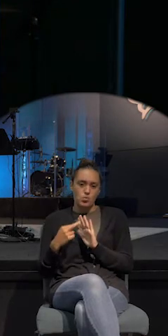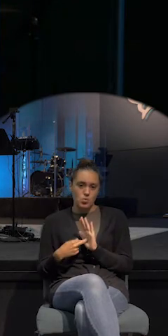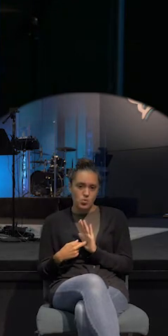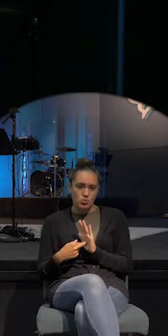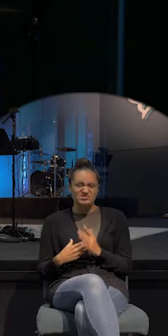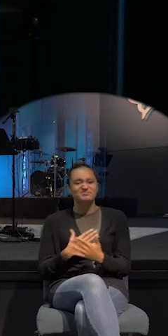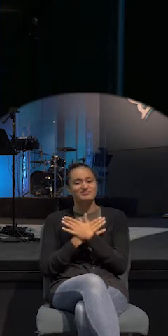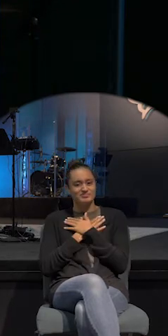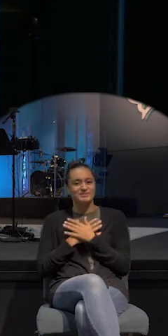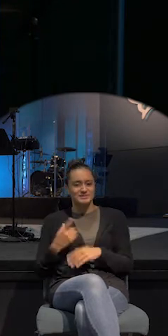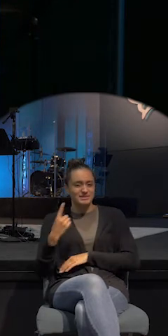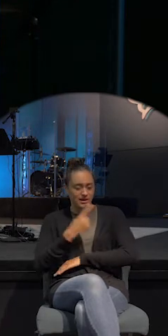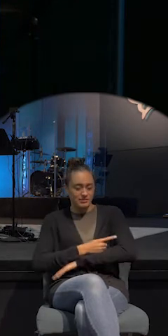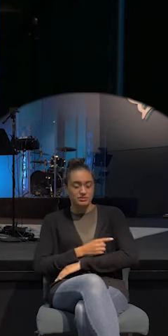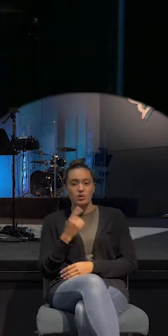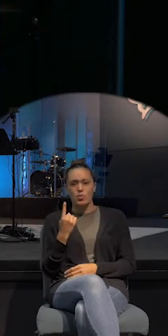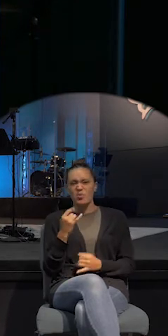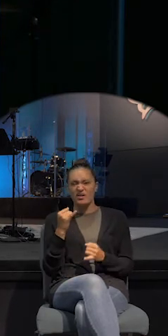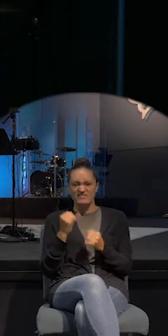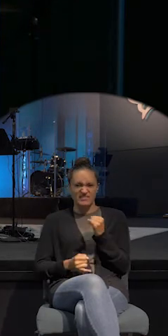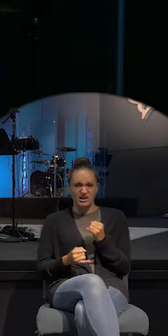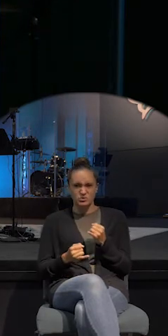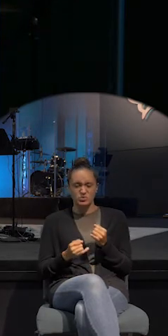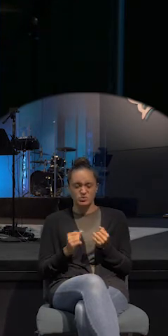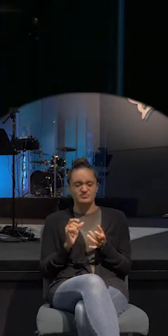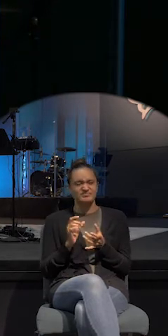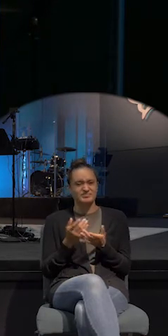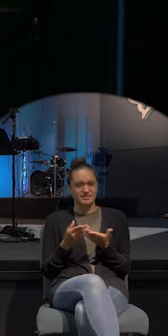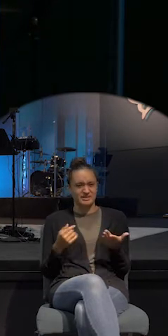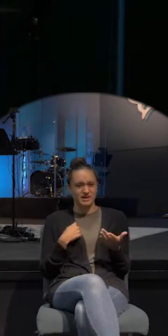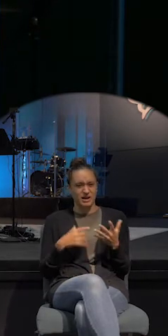Sabbath. Now, one final